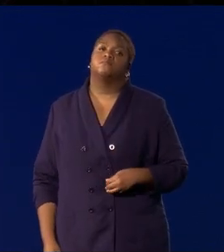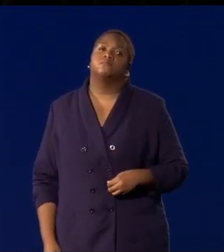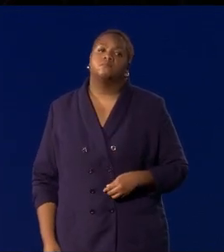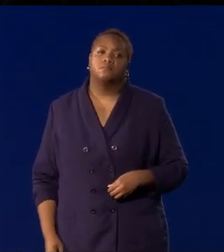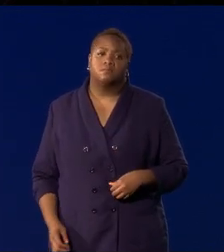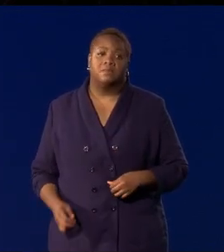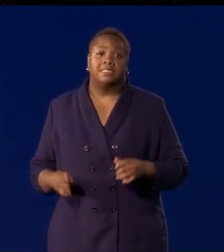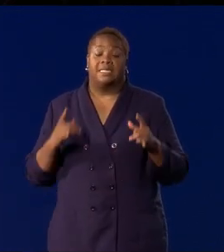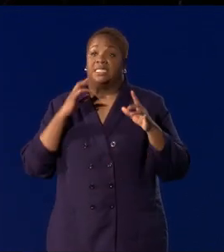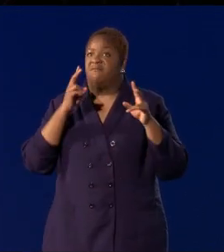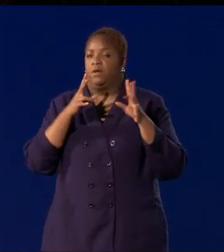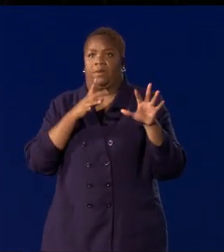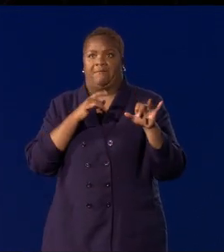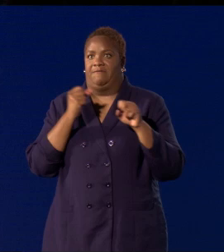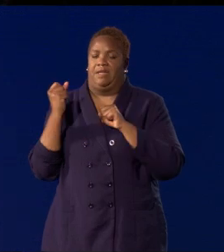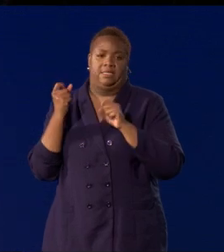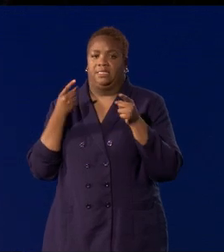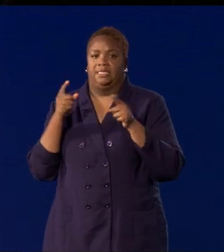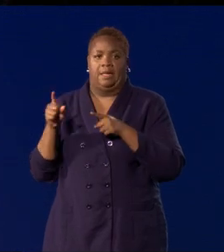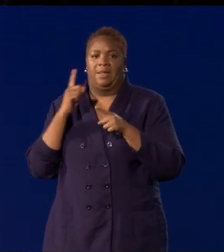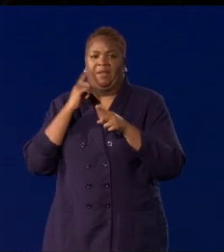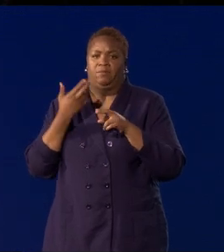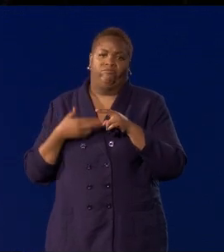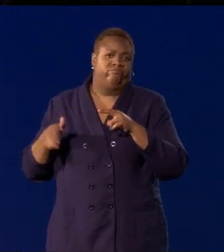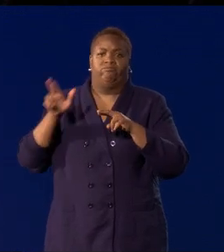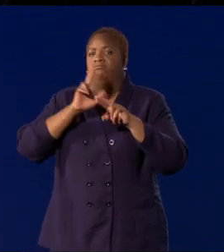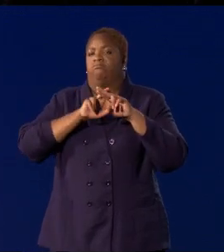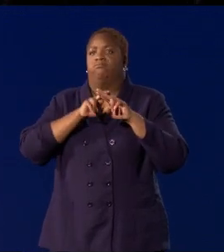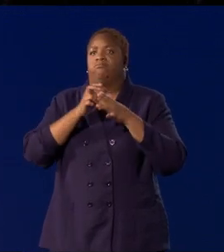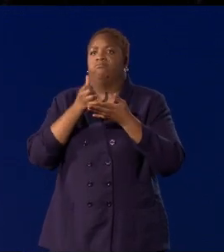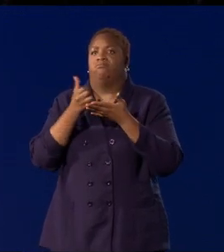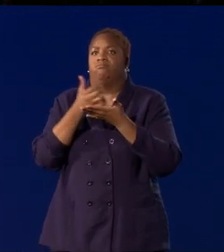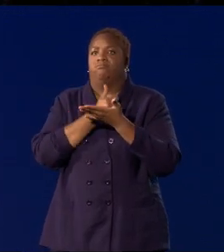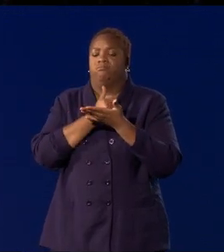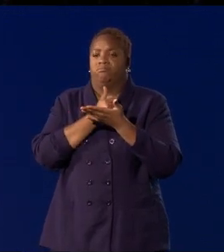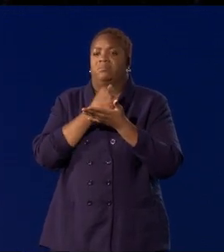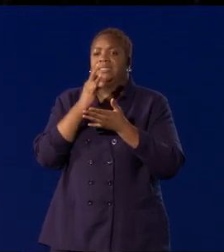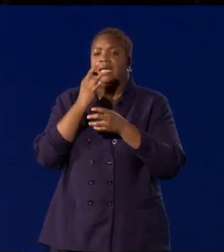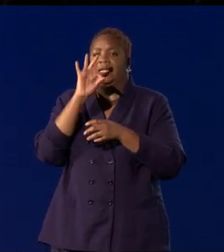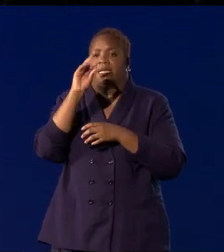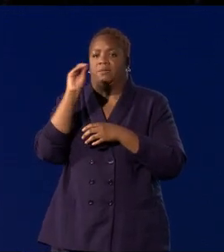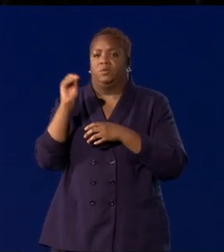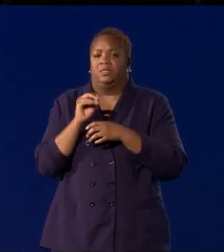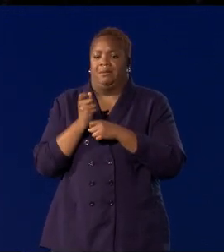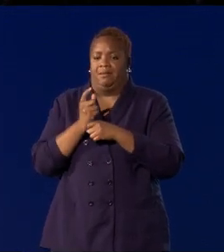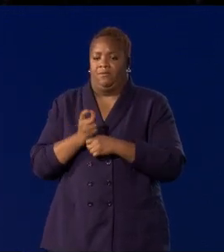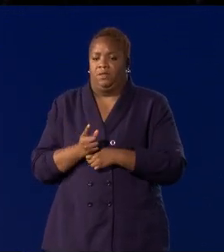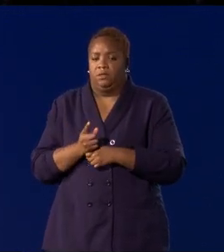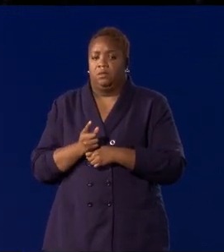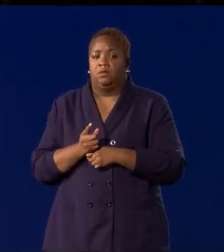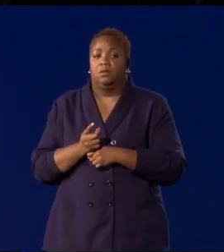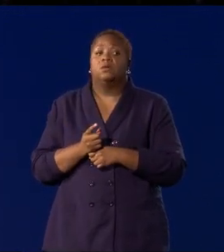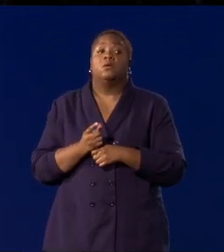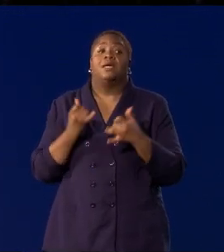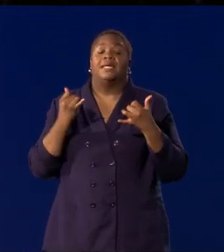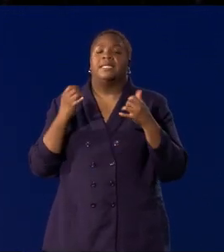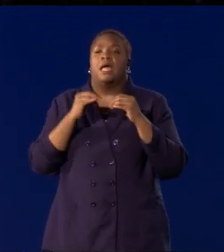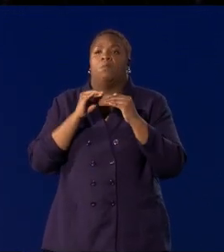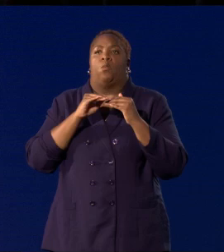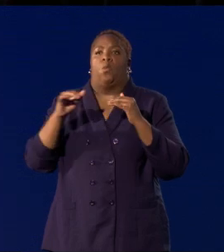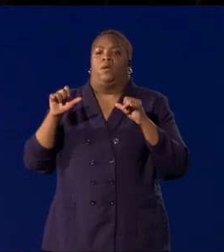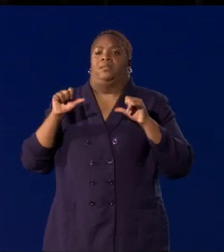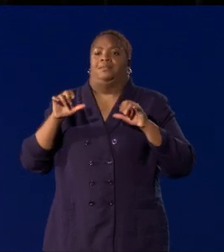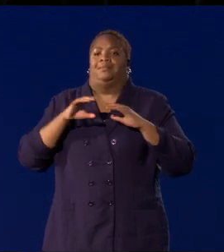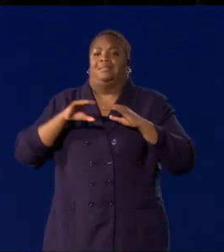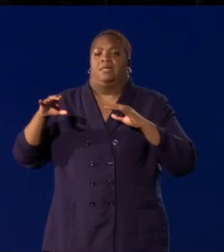neck-breaking pace if you think about having to increase wages by 9% on a year-over-year basis. Now, the good news is we've reached more sustainable levels